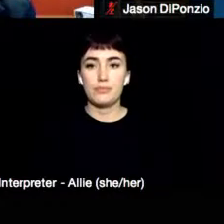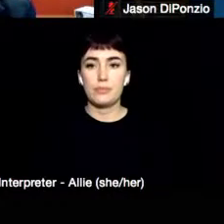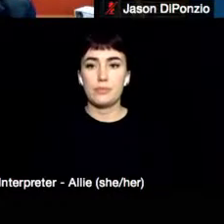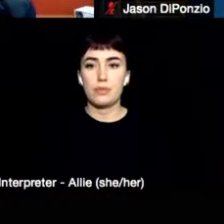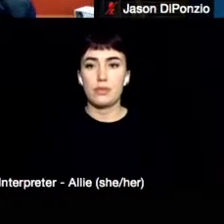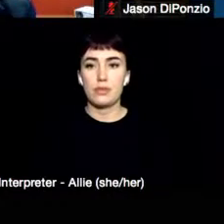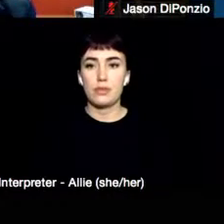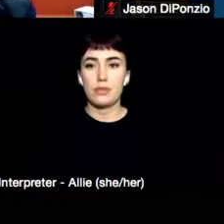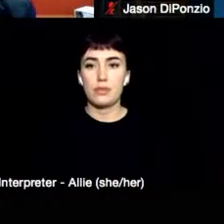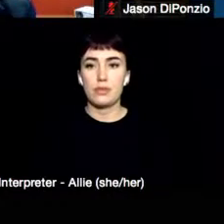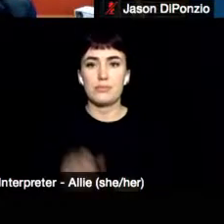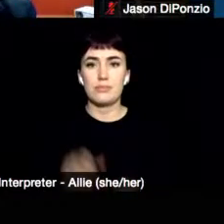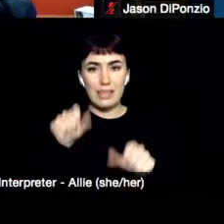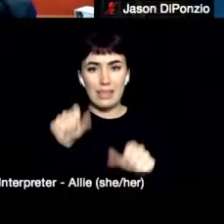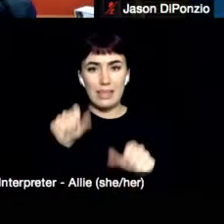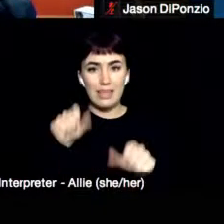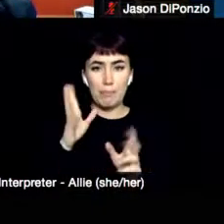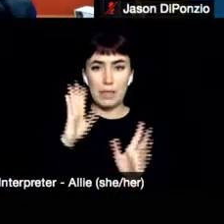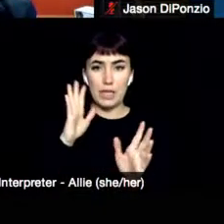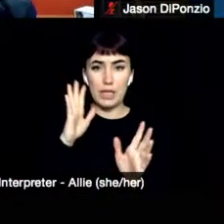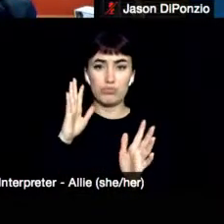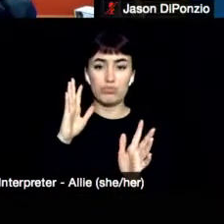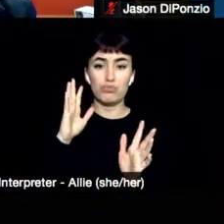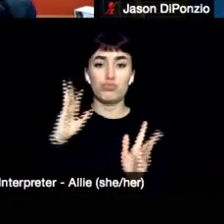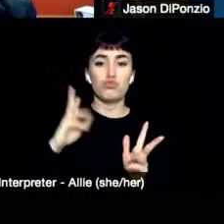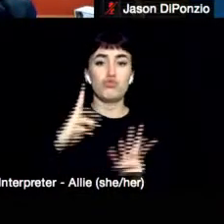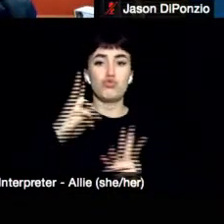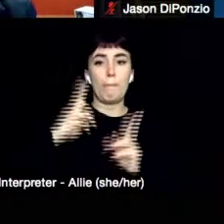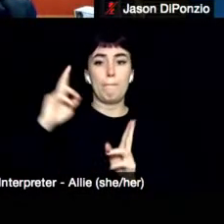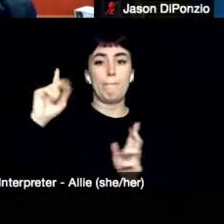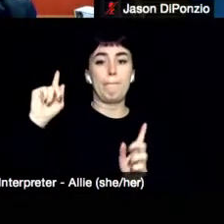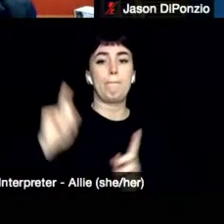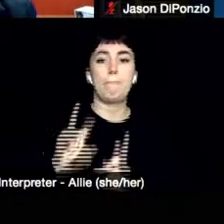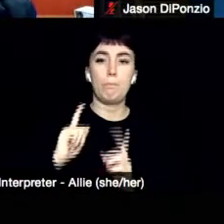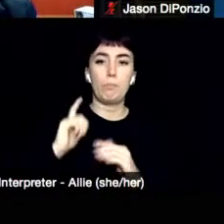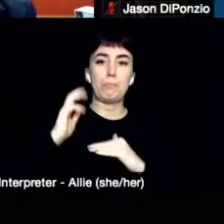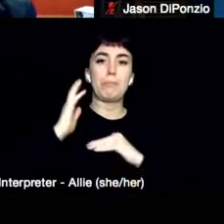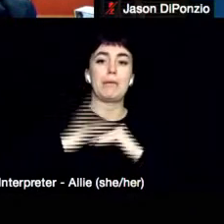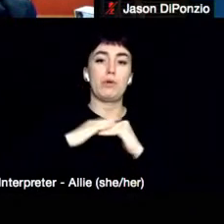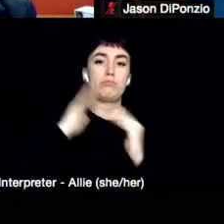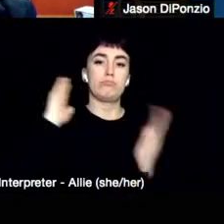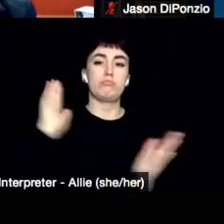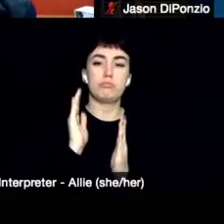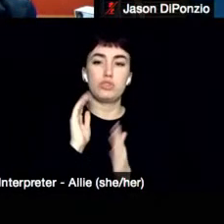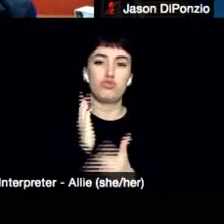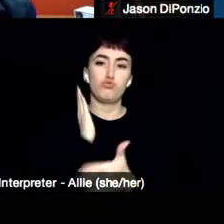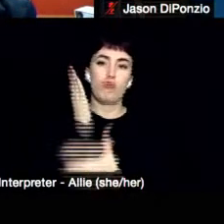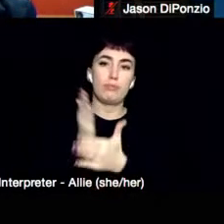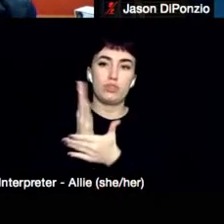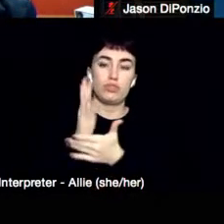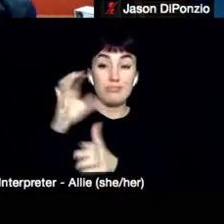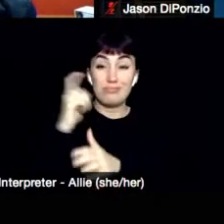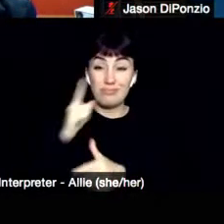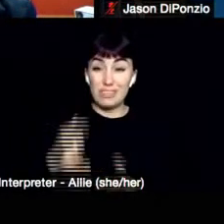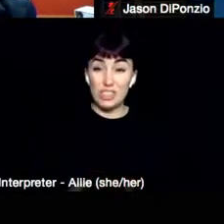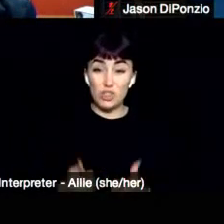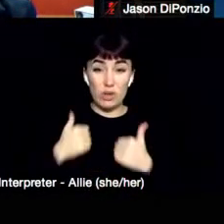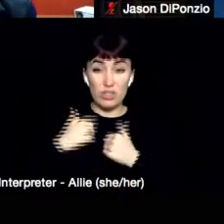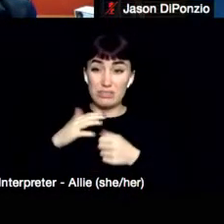But can it be trimmed down to a point that it has minimal disruption? This is a residential